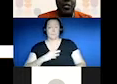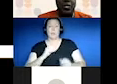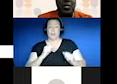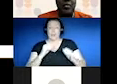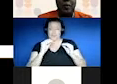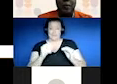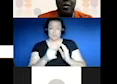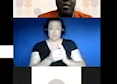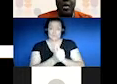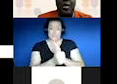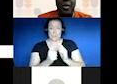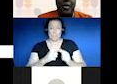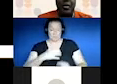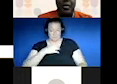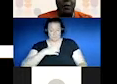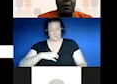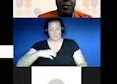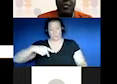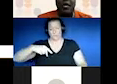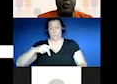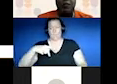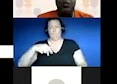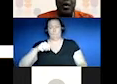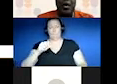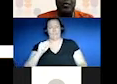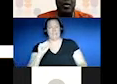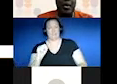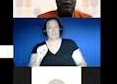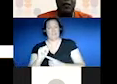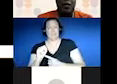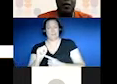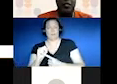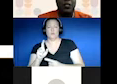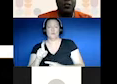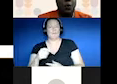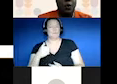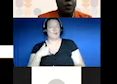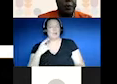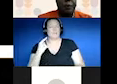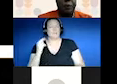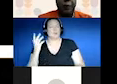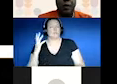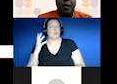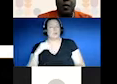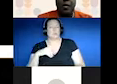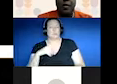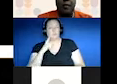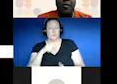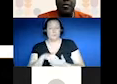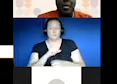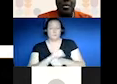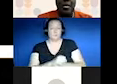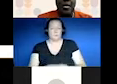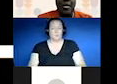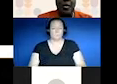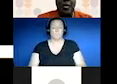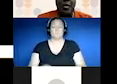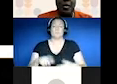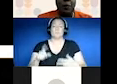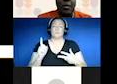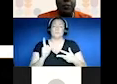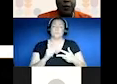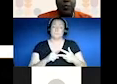but passion is something that an individual has to have to come into this work. The second